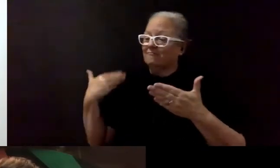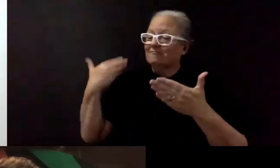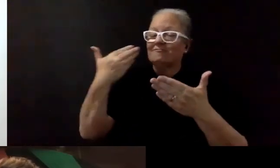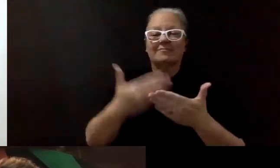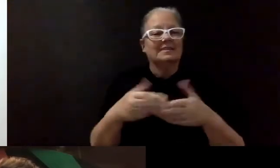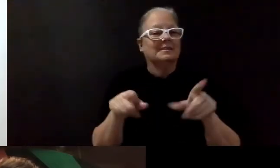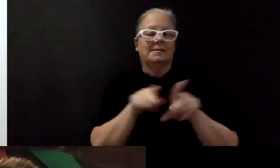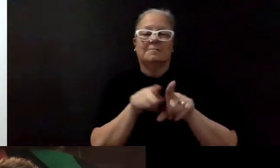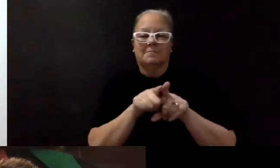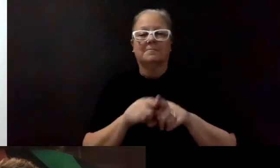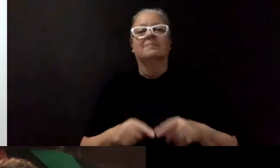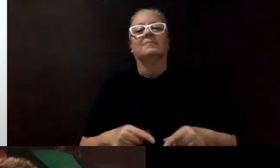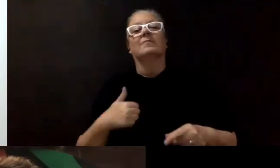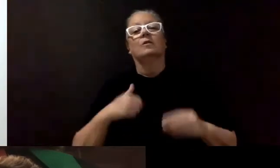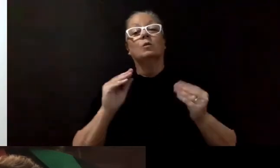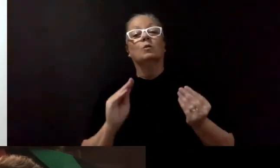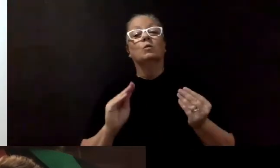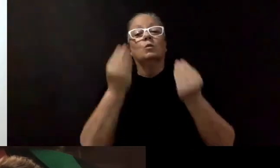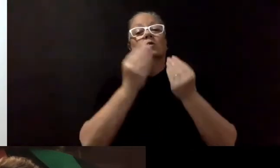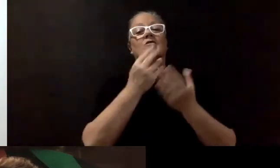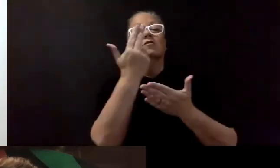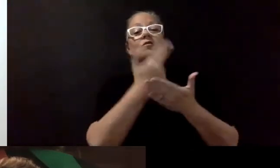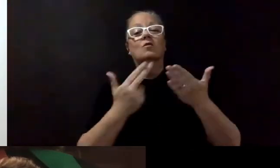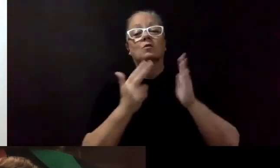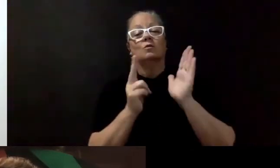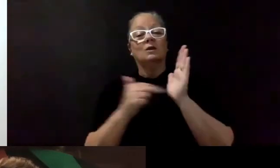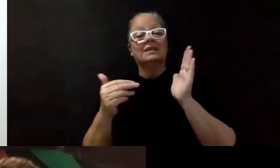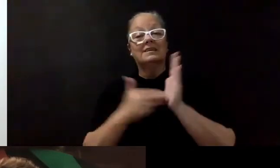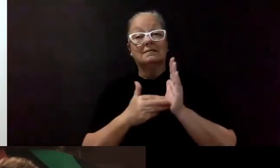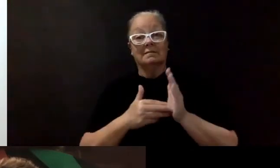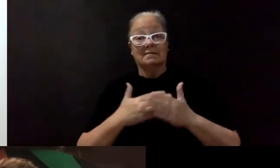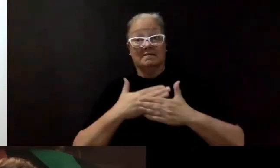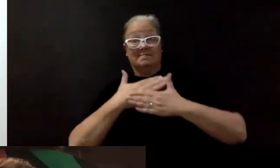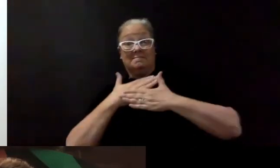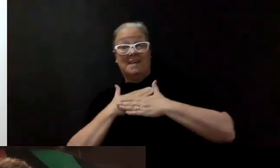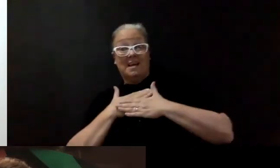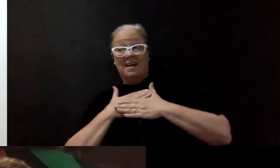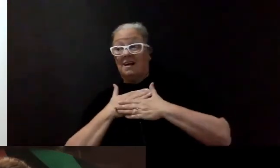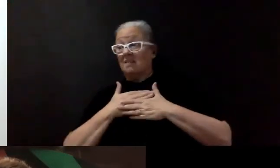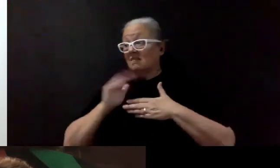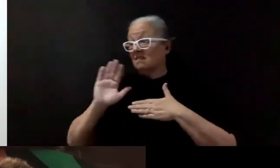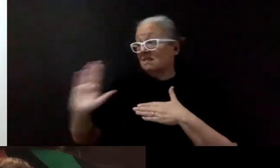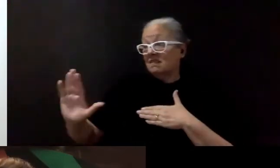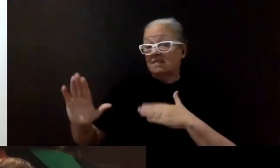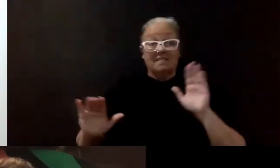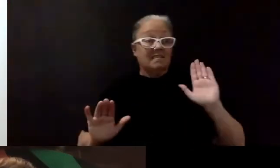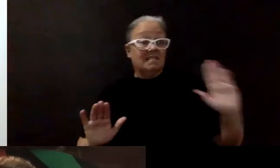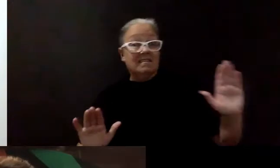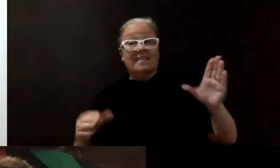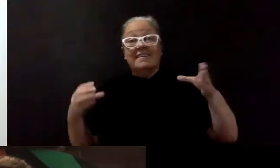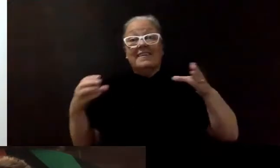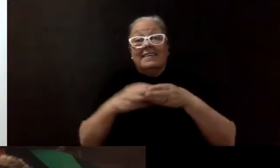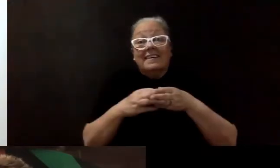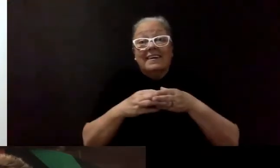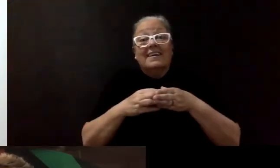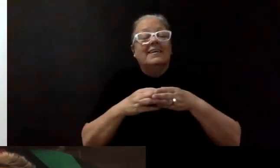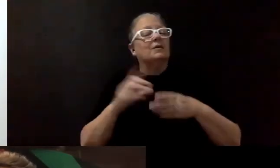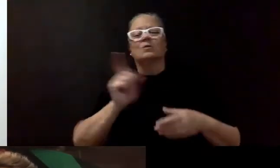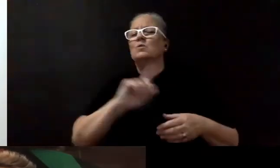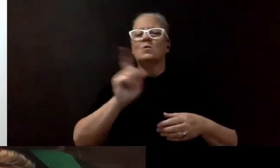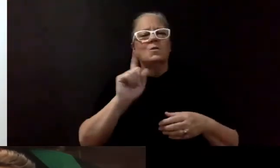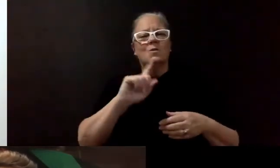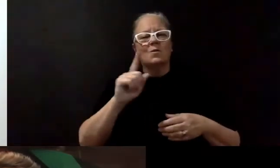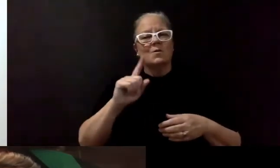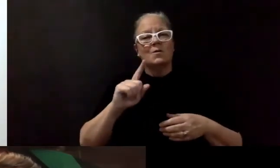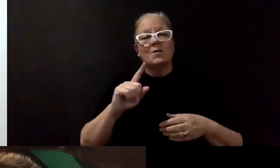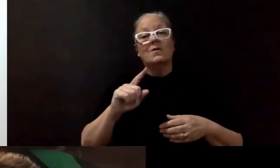Arts New Zealand, it's not my thing, it's not Harrison and Zach's thing. Really, it's for the young people of New